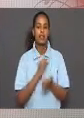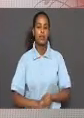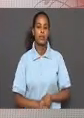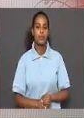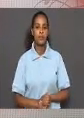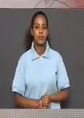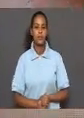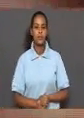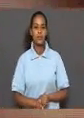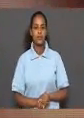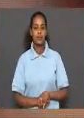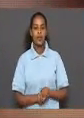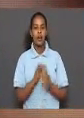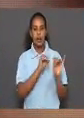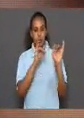lesson.